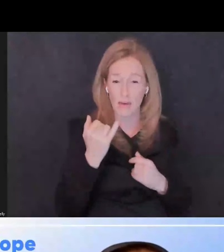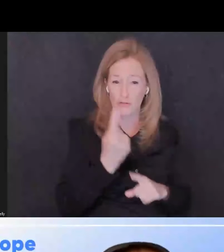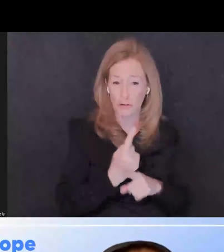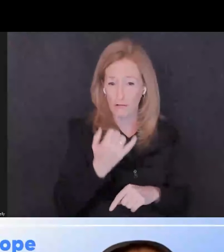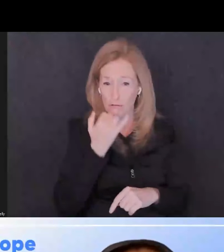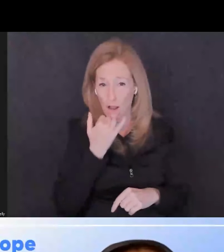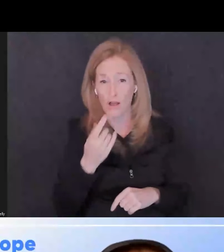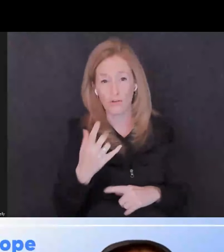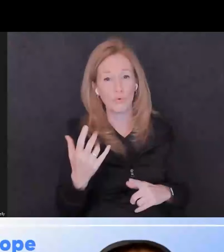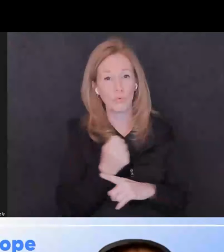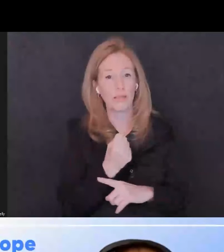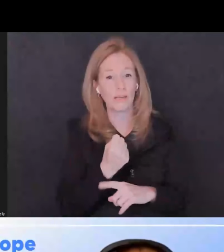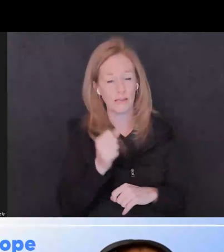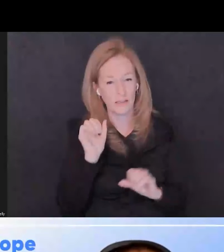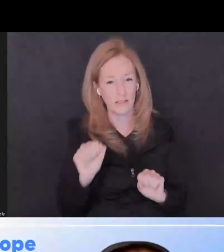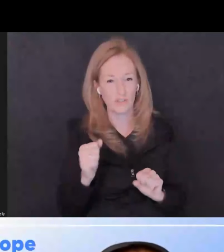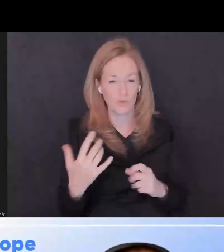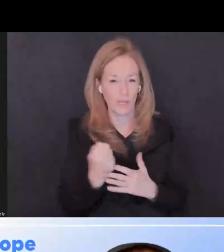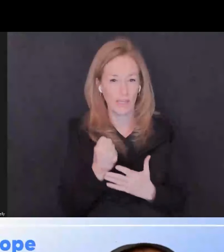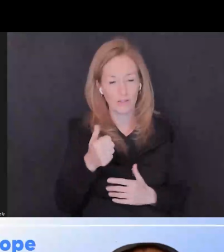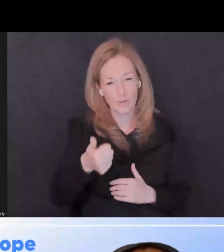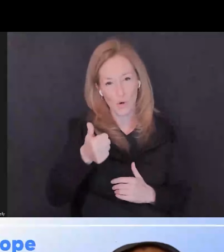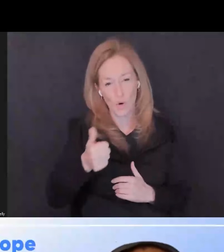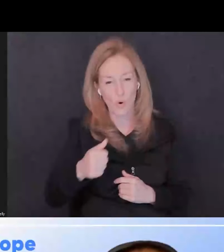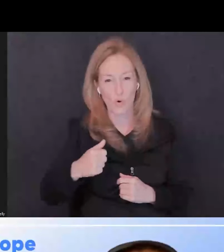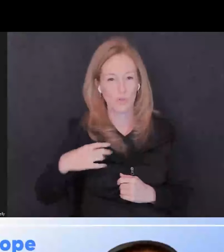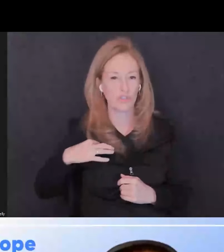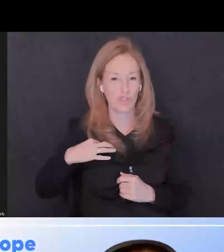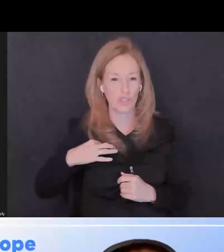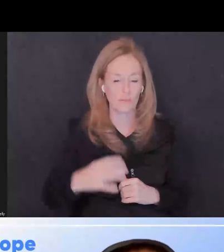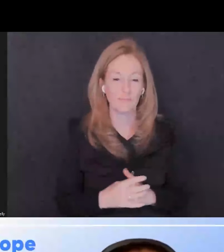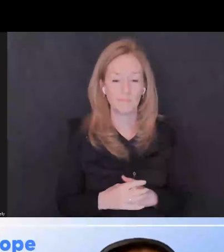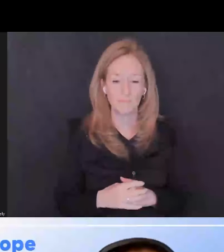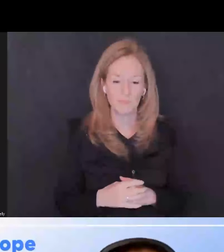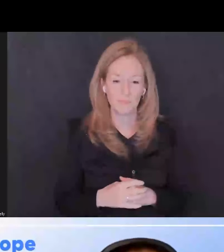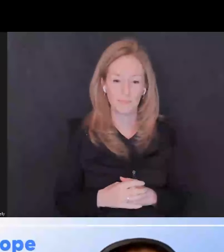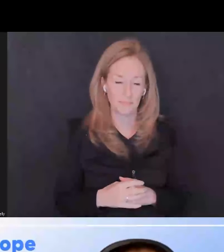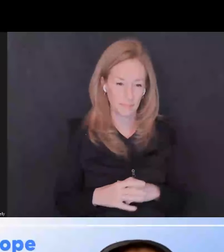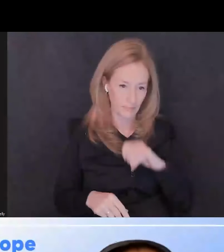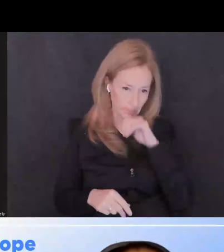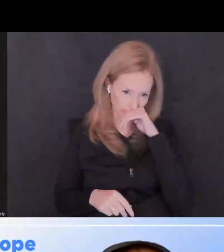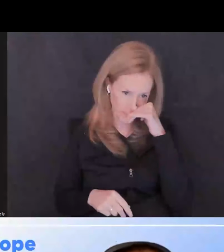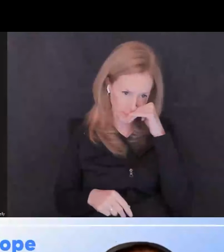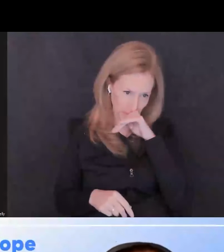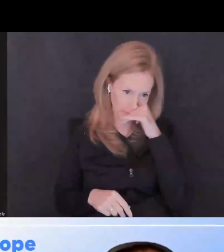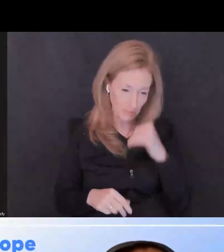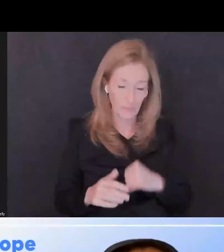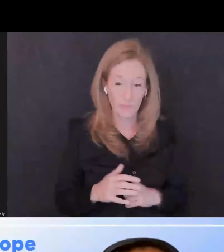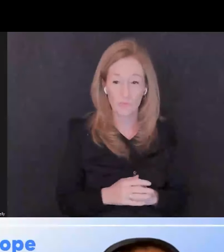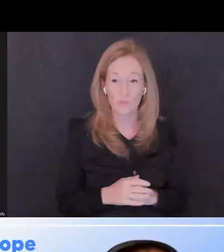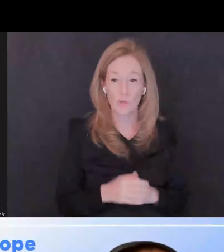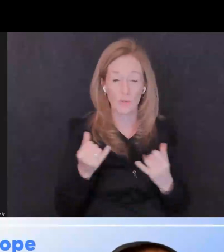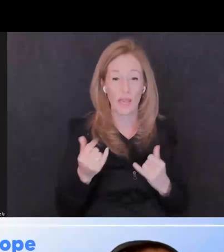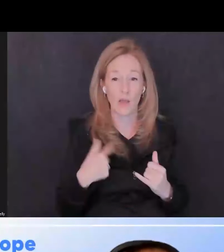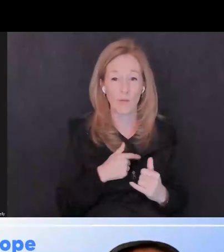because you get to choose your very own swag. So with that, we have our